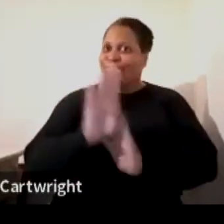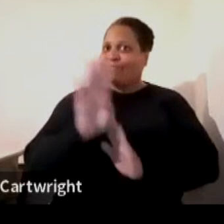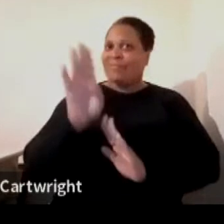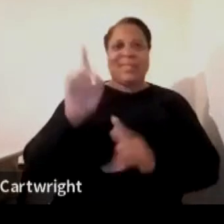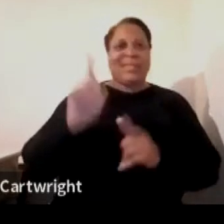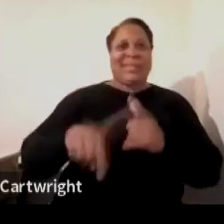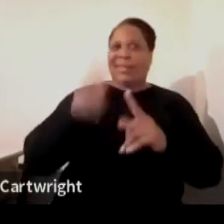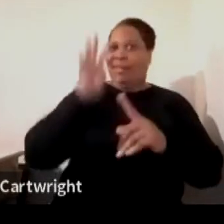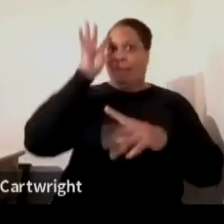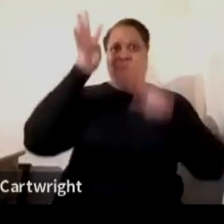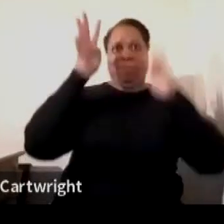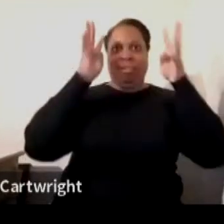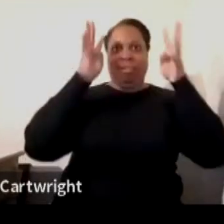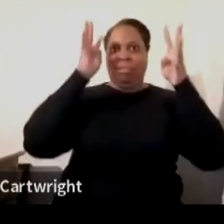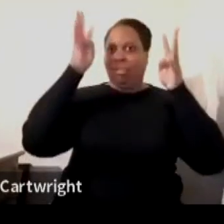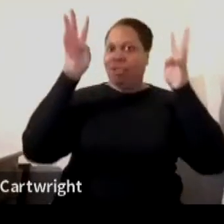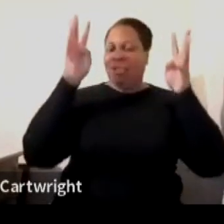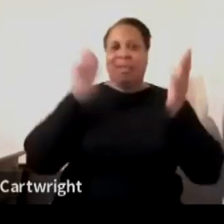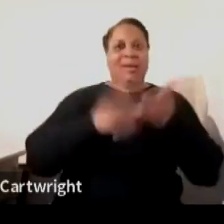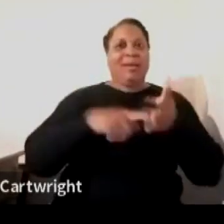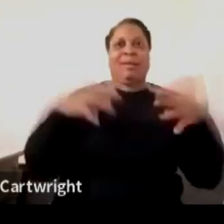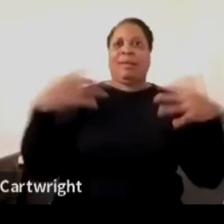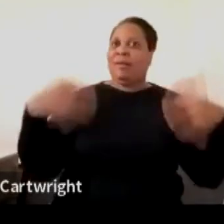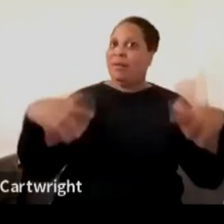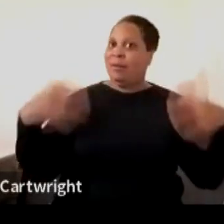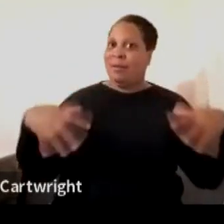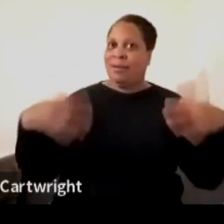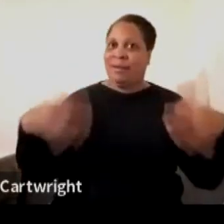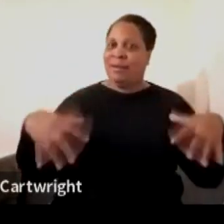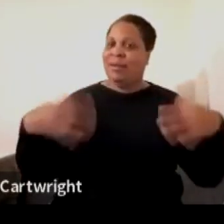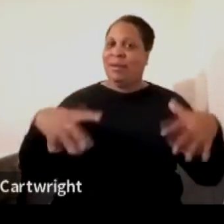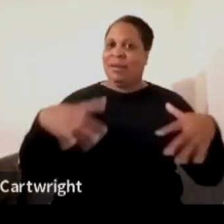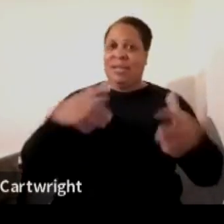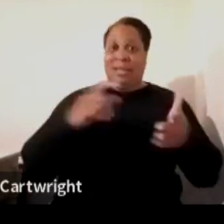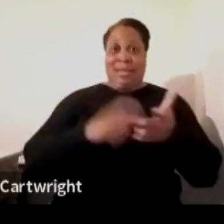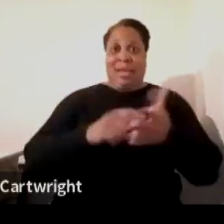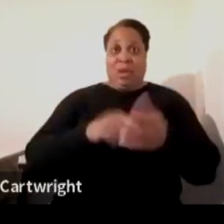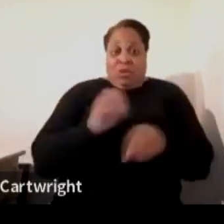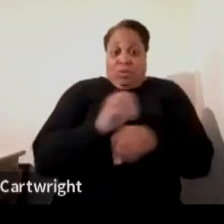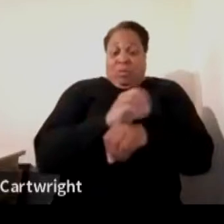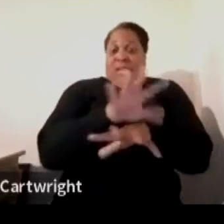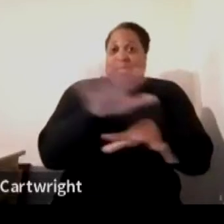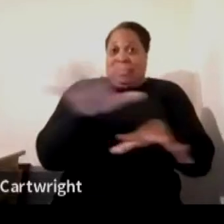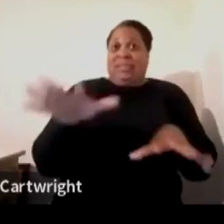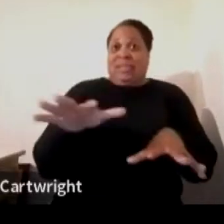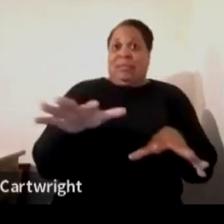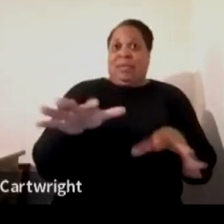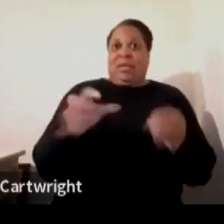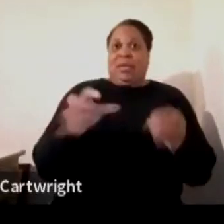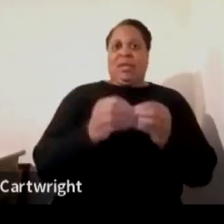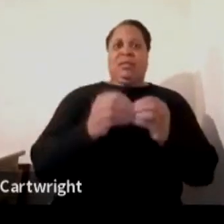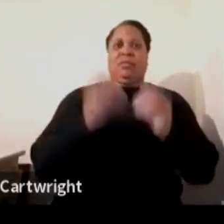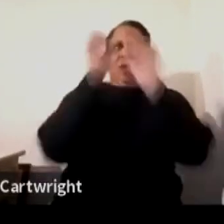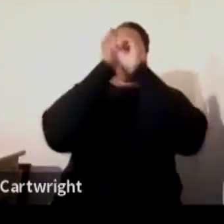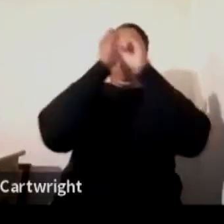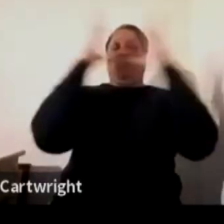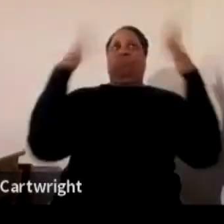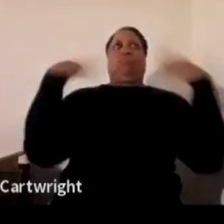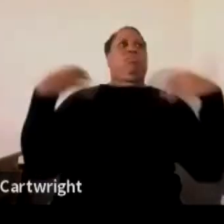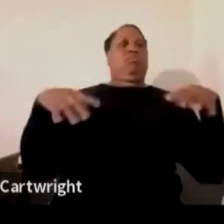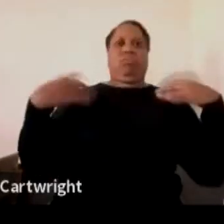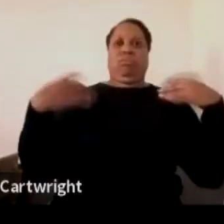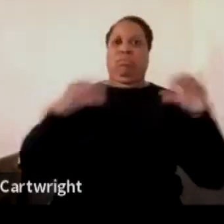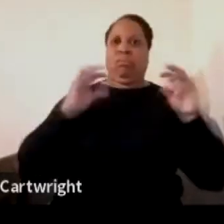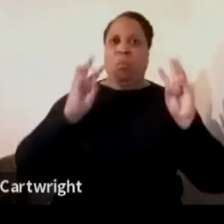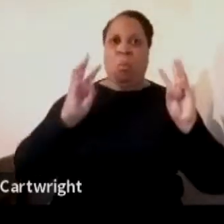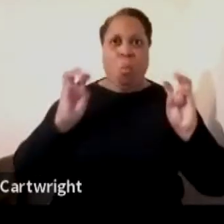stuff up. This is awesome. For it to be a pandemic stage is even more mind blowing. But just to see this come to pass,